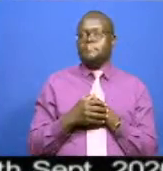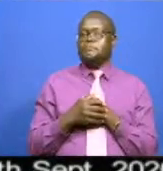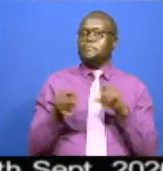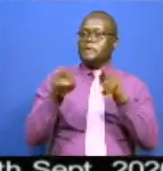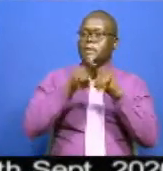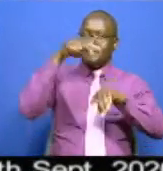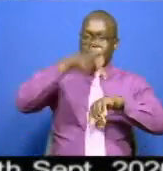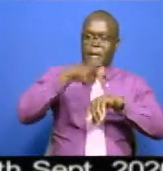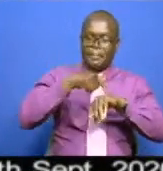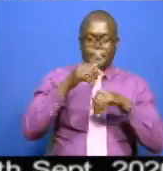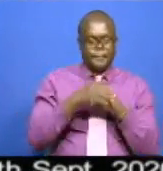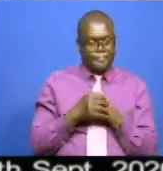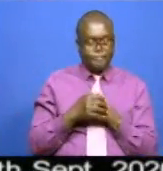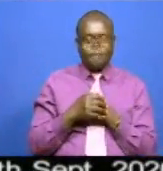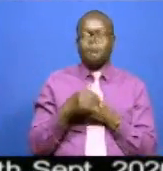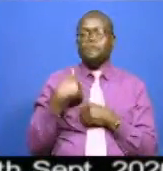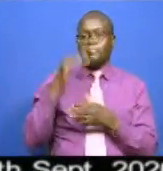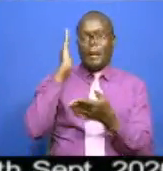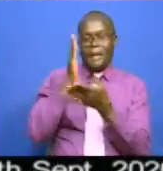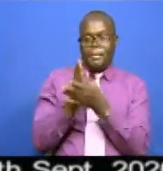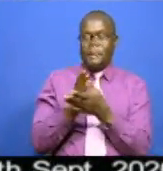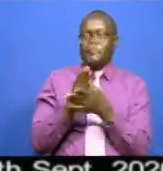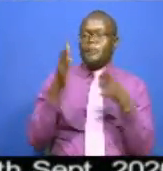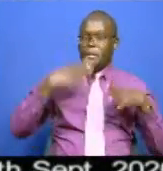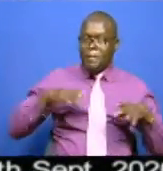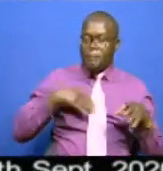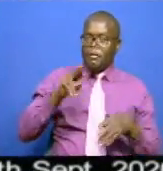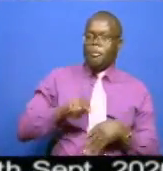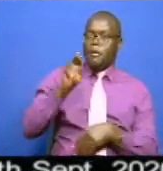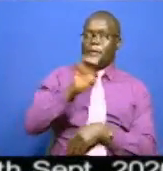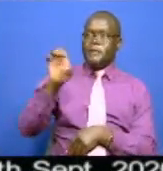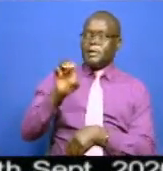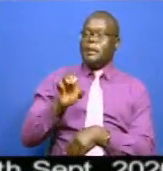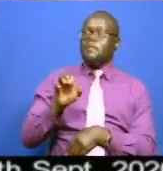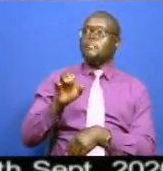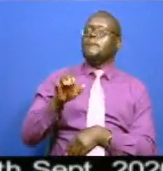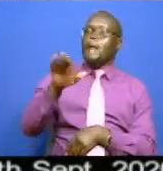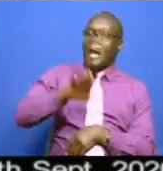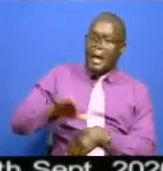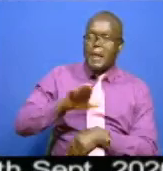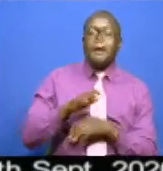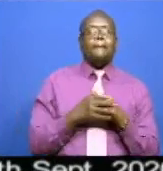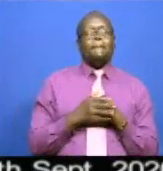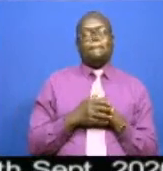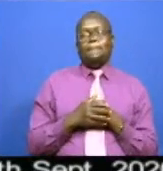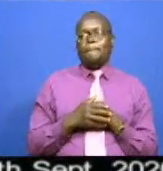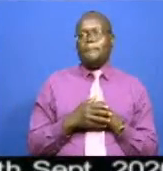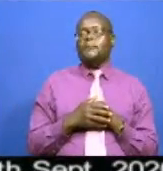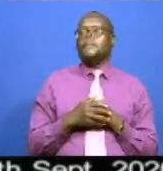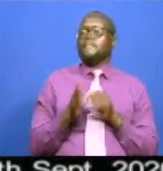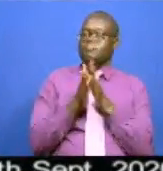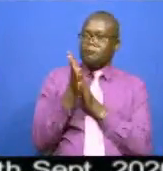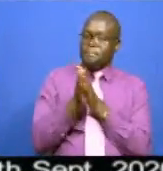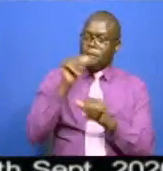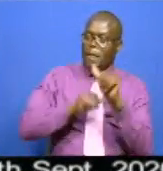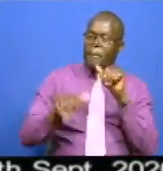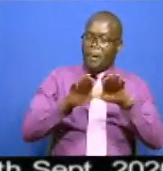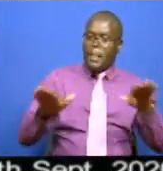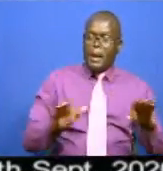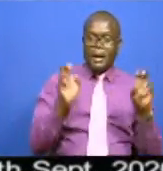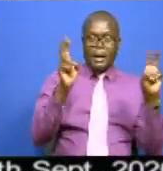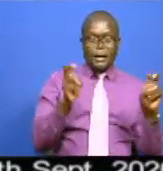Honorable Speaker, I do believe our colleagues from northern and eastern areas and the northern frontier have been very passionate about the land